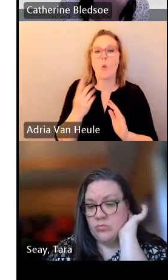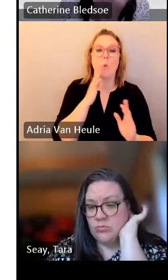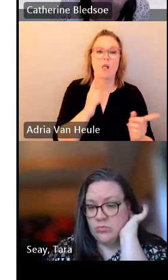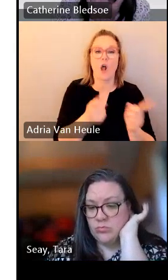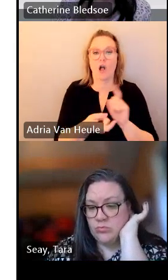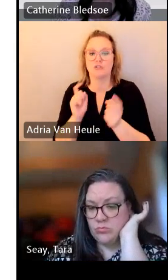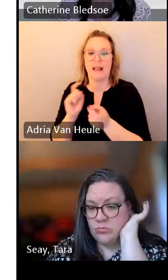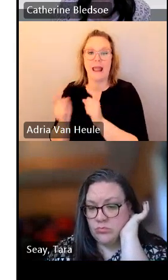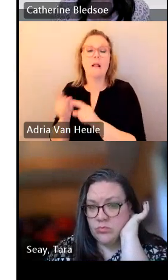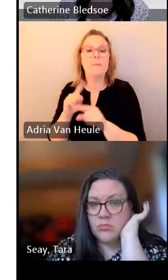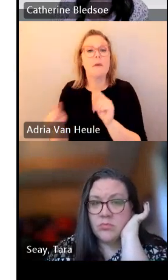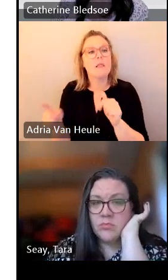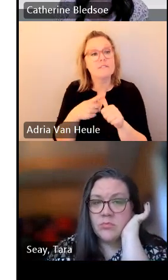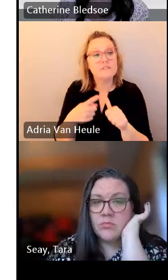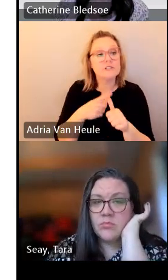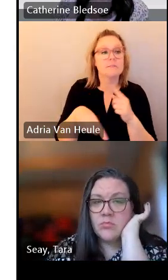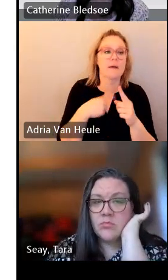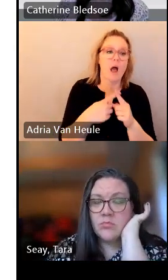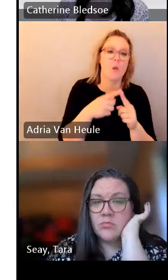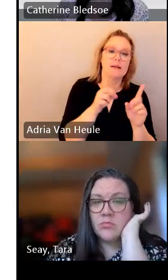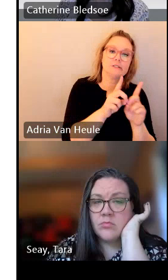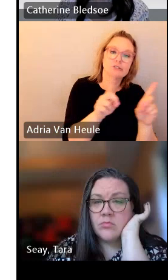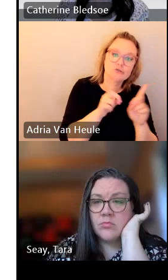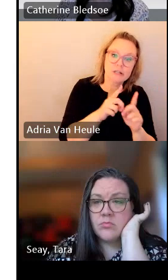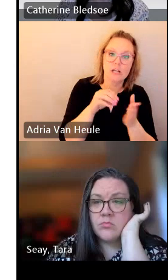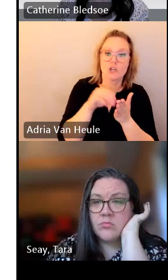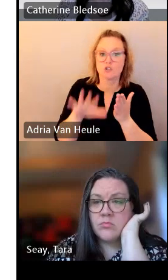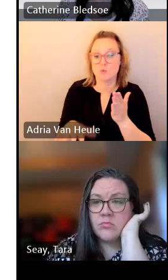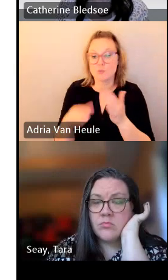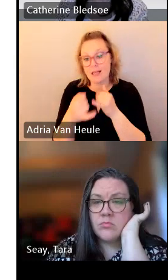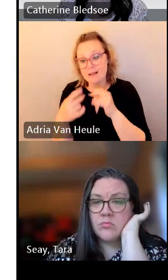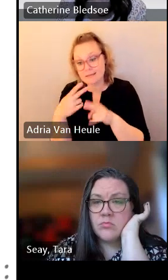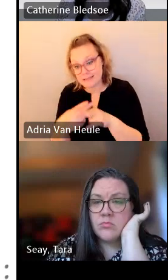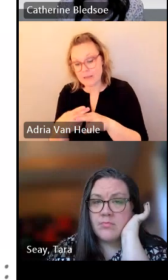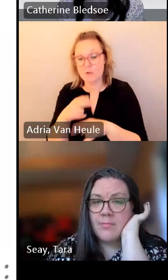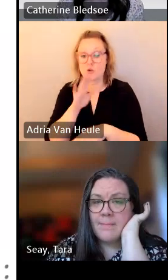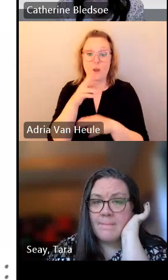ID, district, student's last name, and your name will be the same every time.